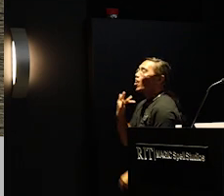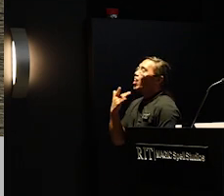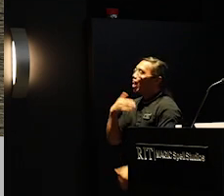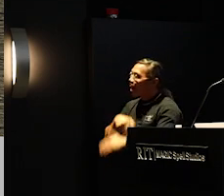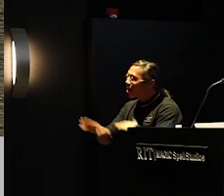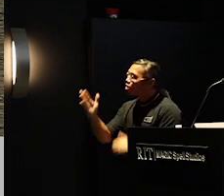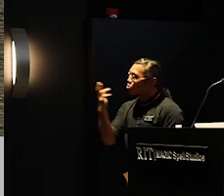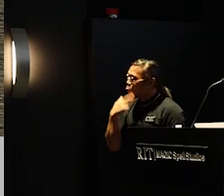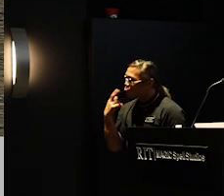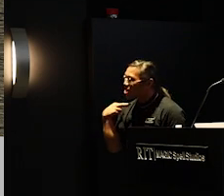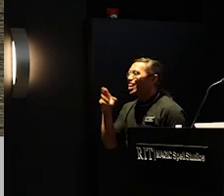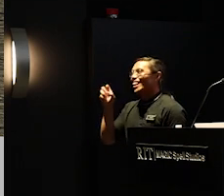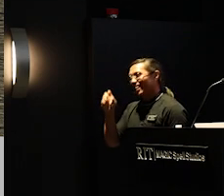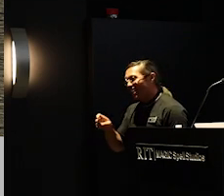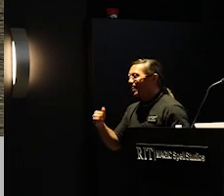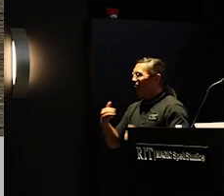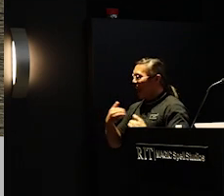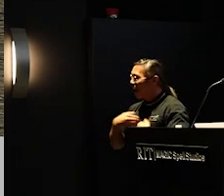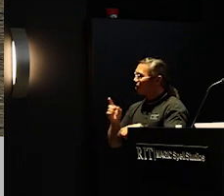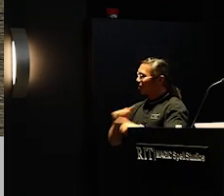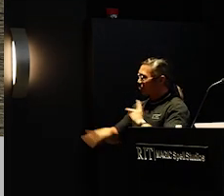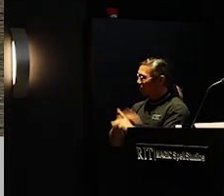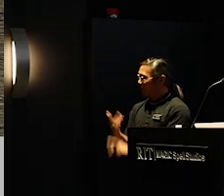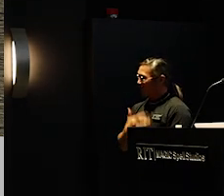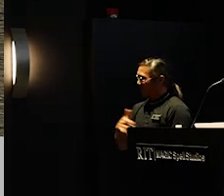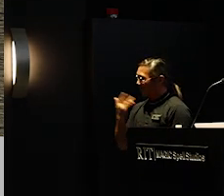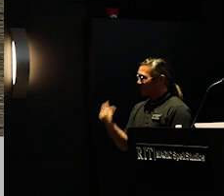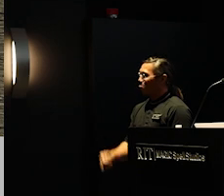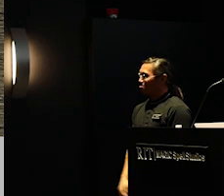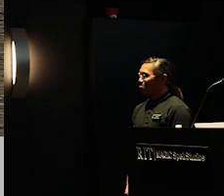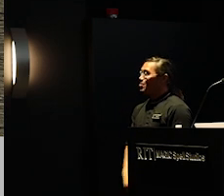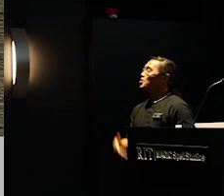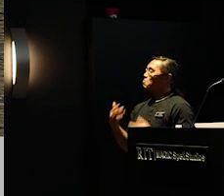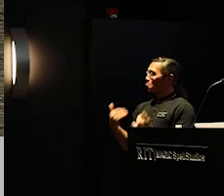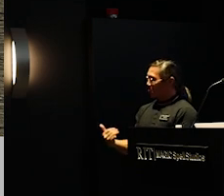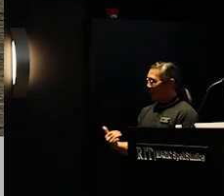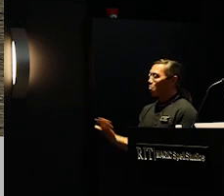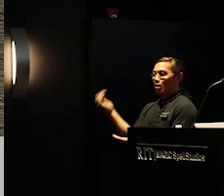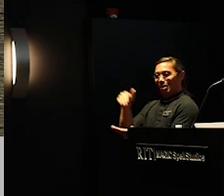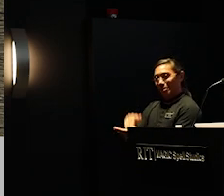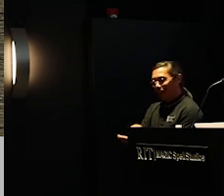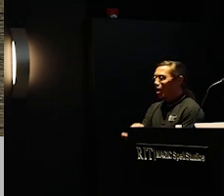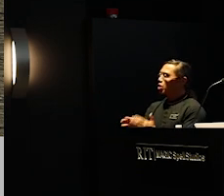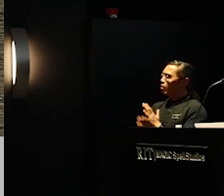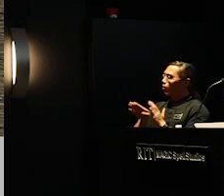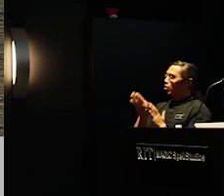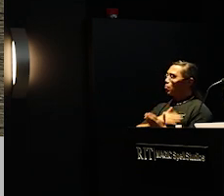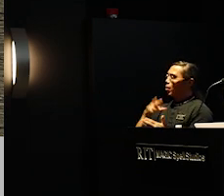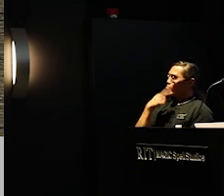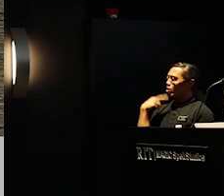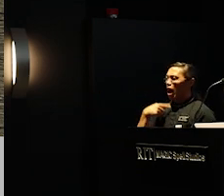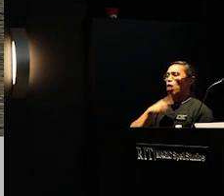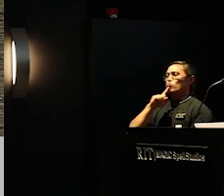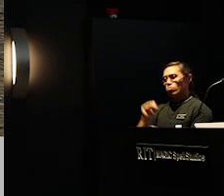to have an opportunity to design that feeling. And this was, these images are for